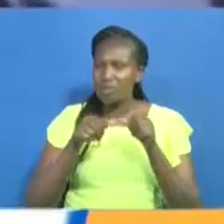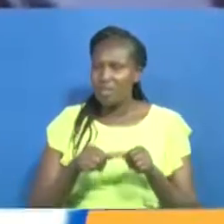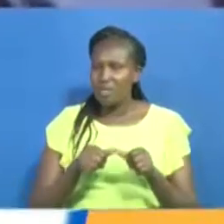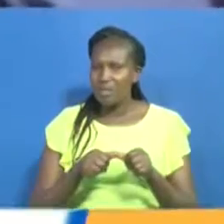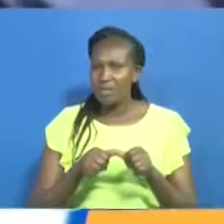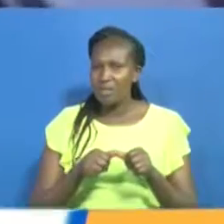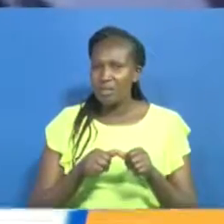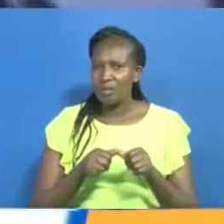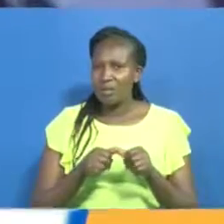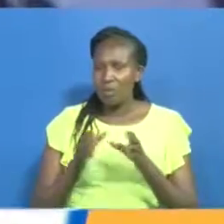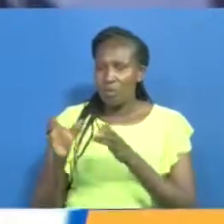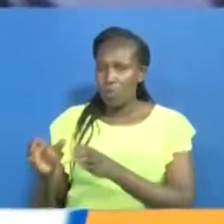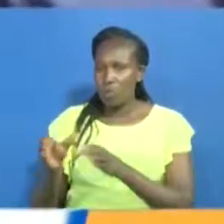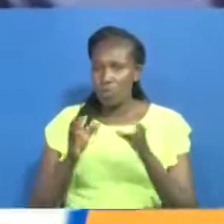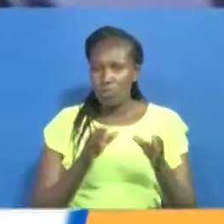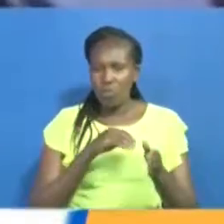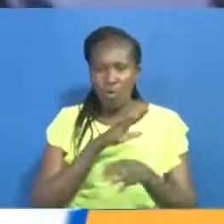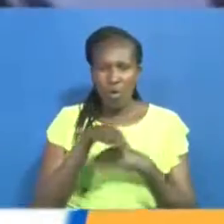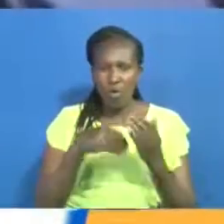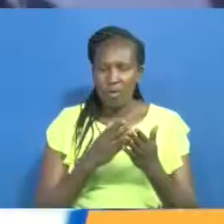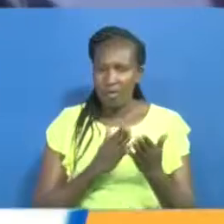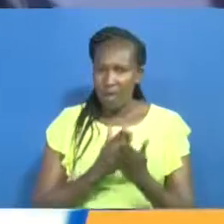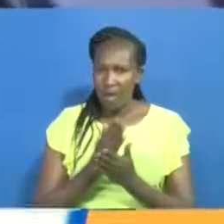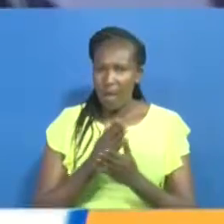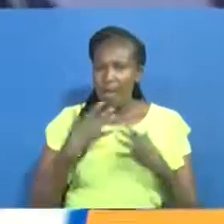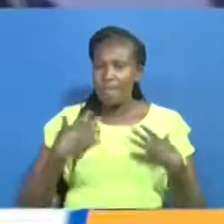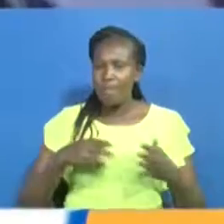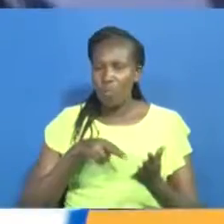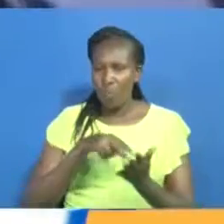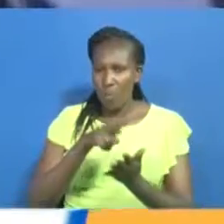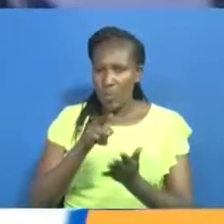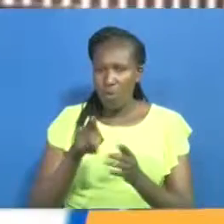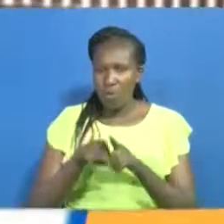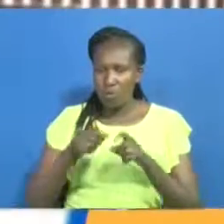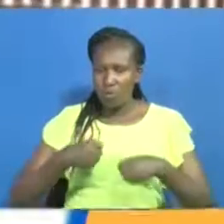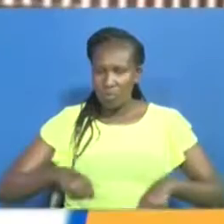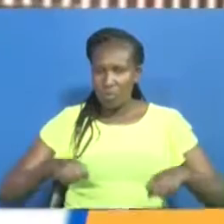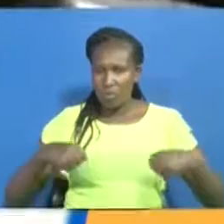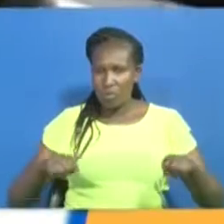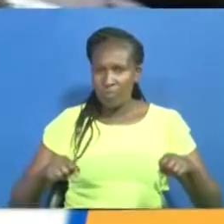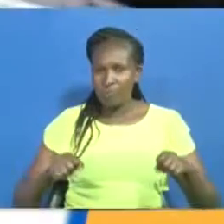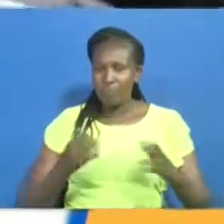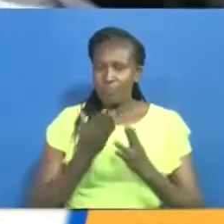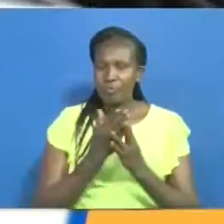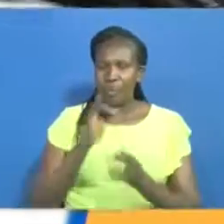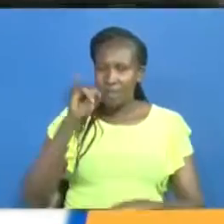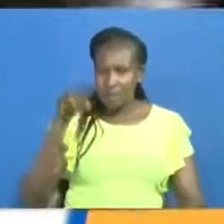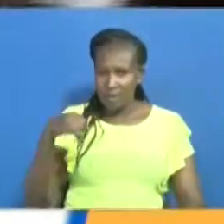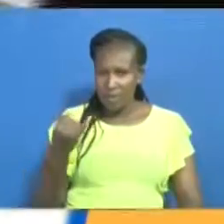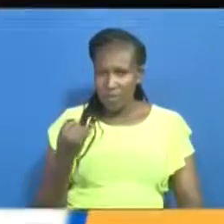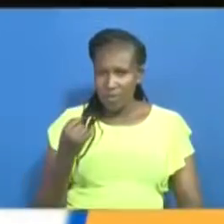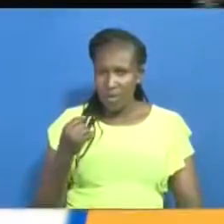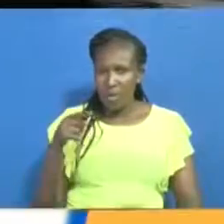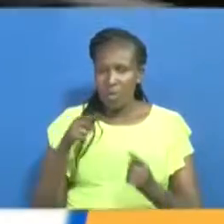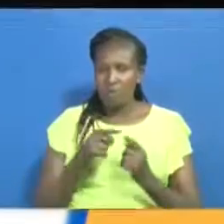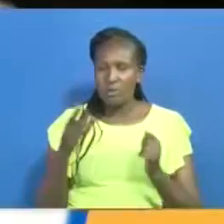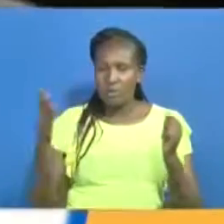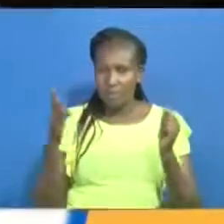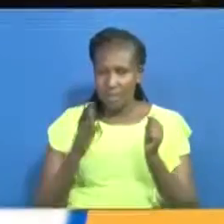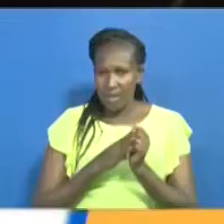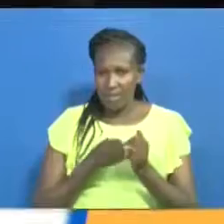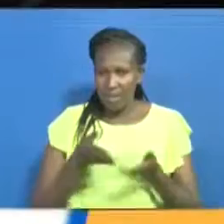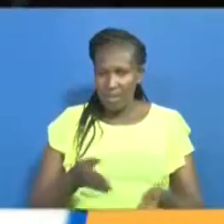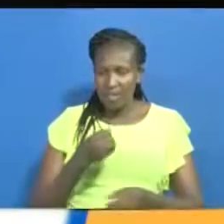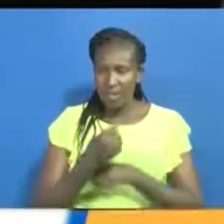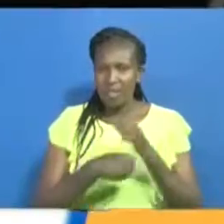two categories that are on the rise are pedestrians and motorcyclists. Kati ya mwezi Januari na mwezi September mwaka huu,